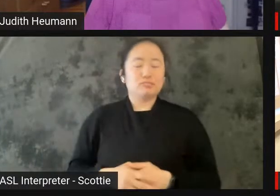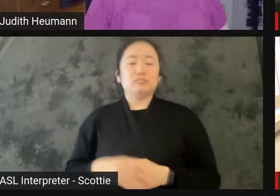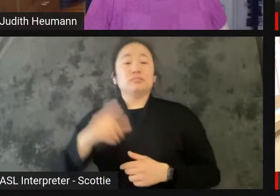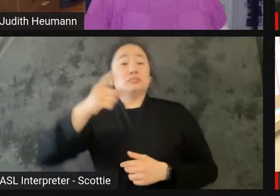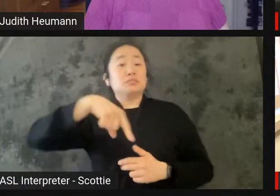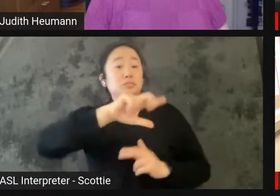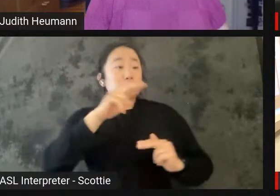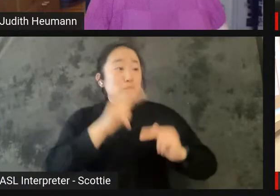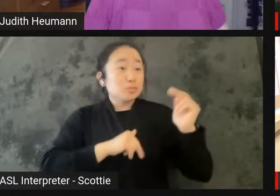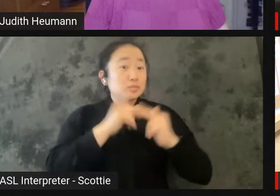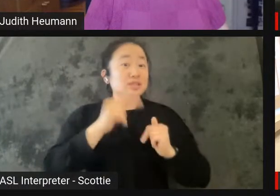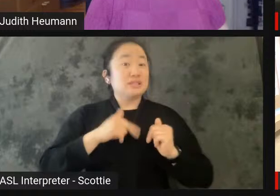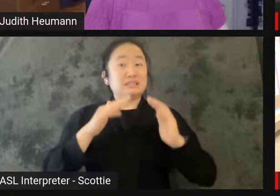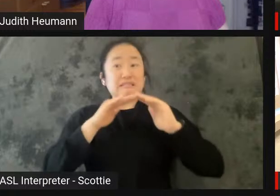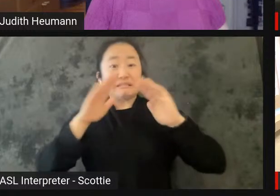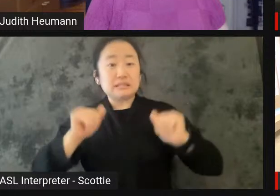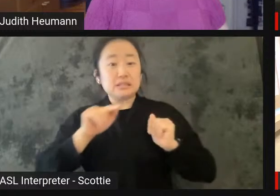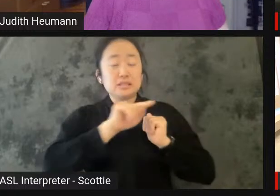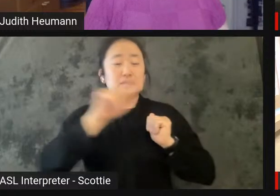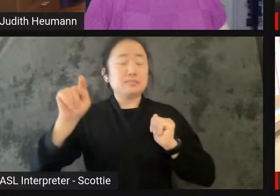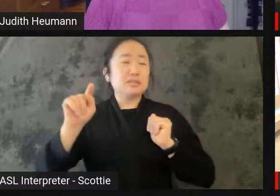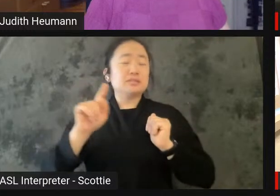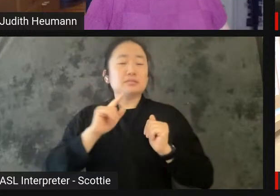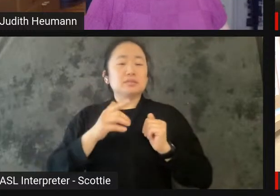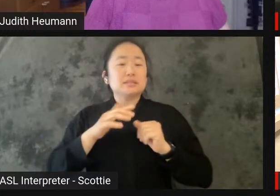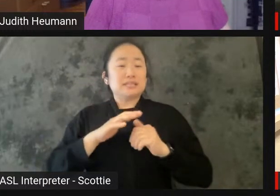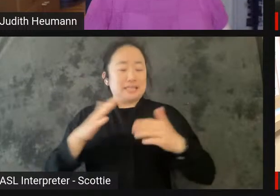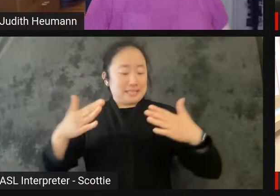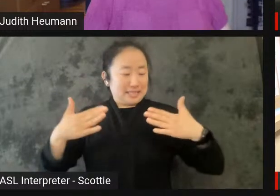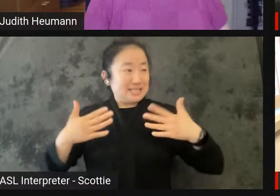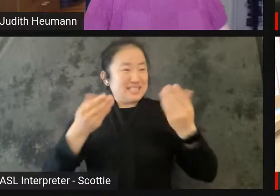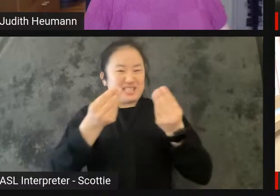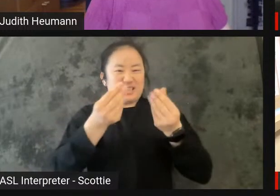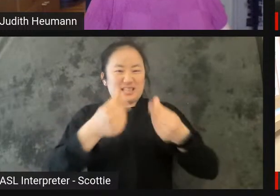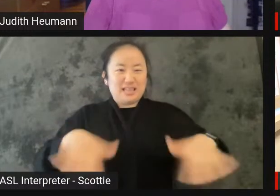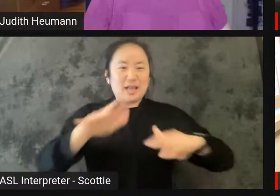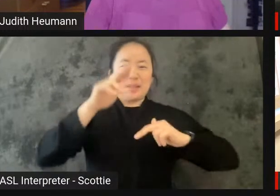basically covers both the physical environment,